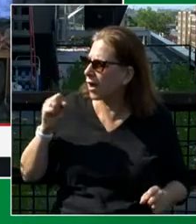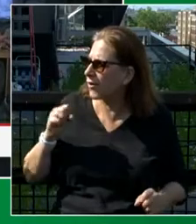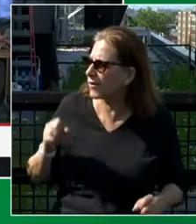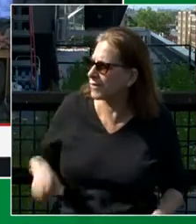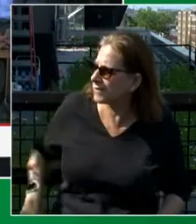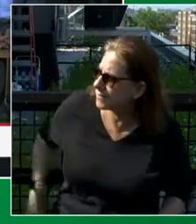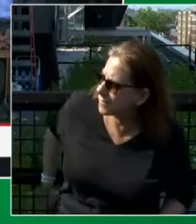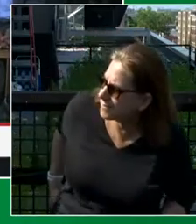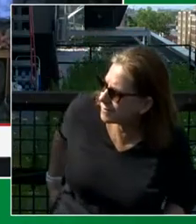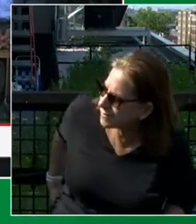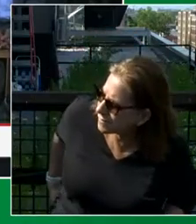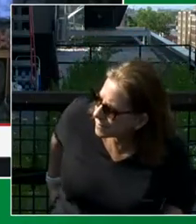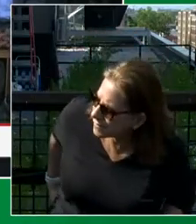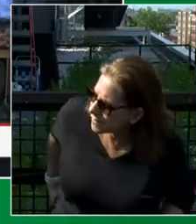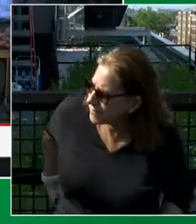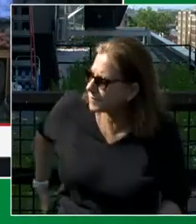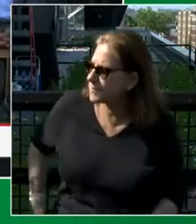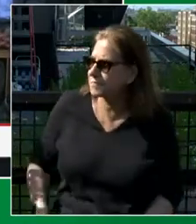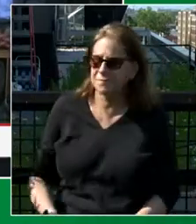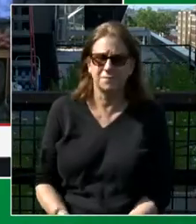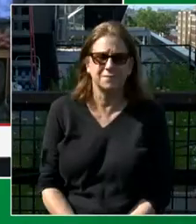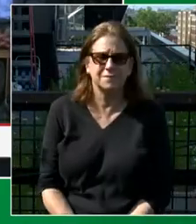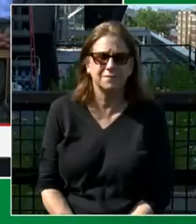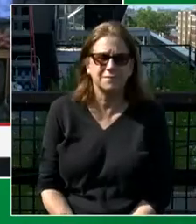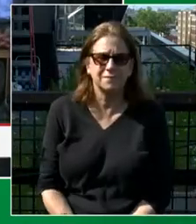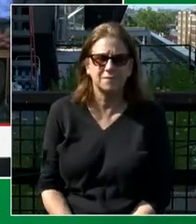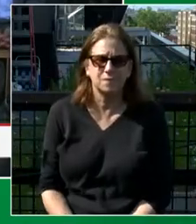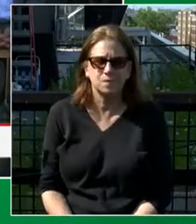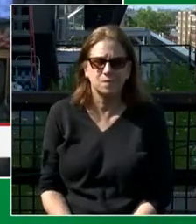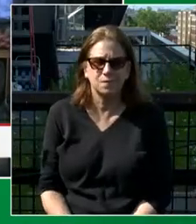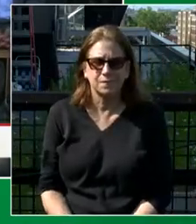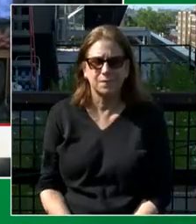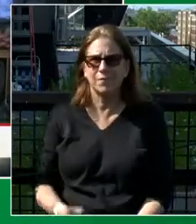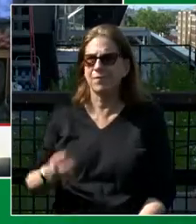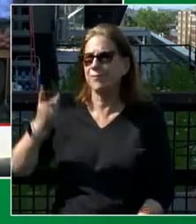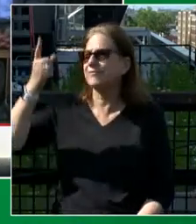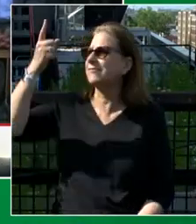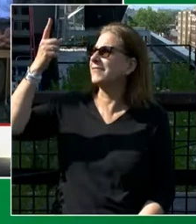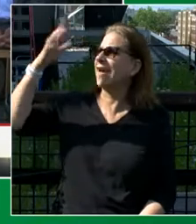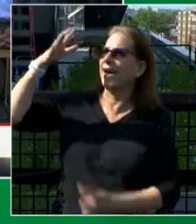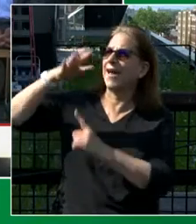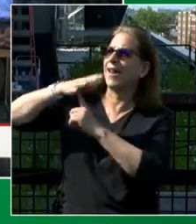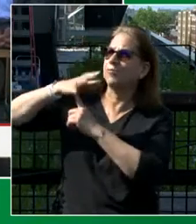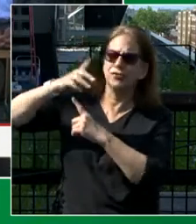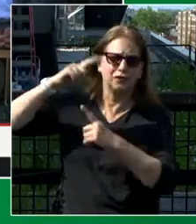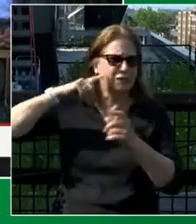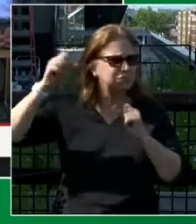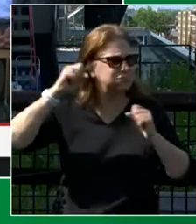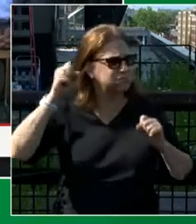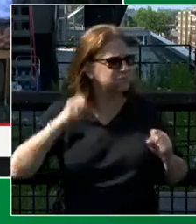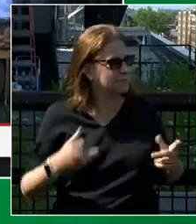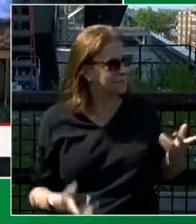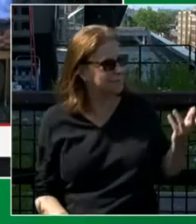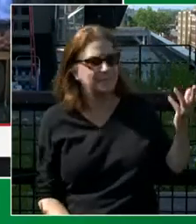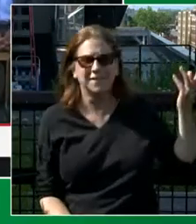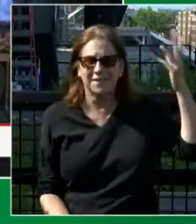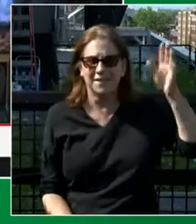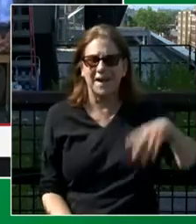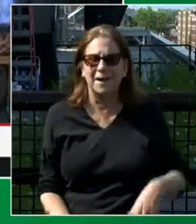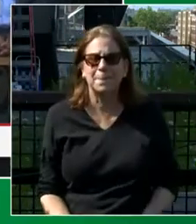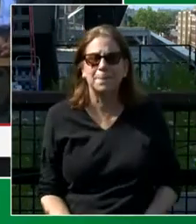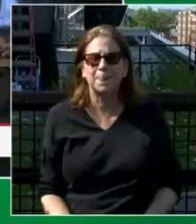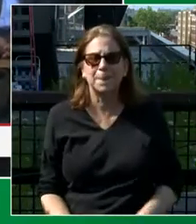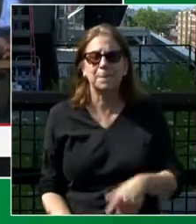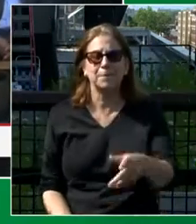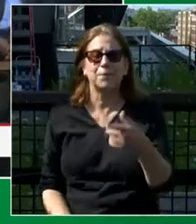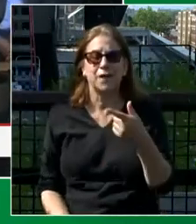by Metro and all of our great transit options. So Graham, how have you thought about sort of return to the office? And tell us about